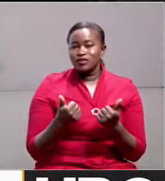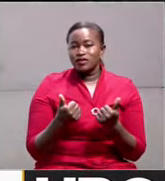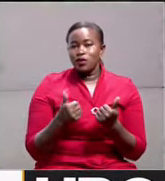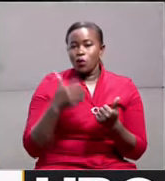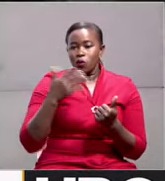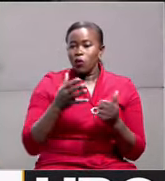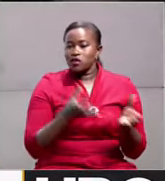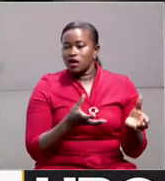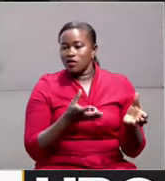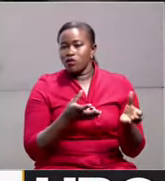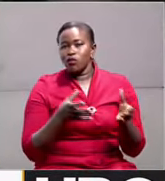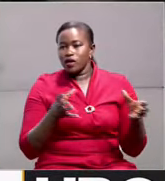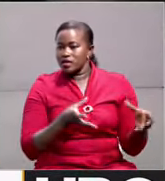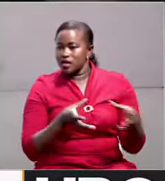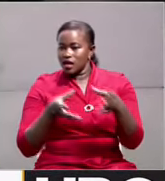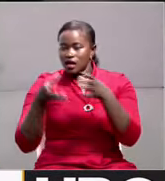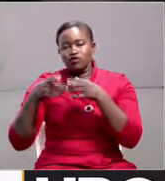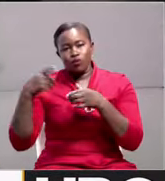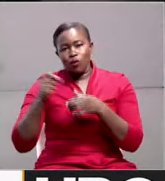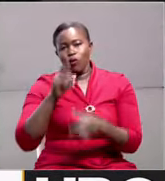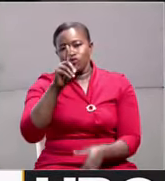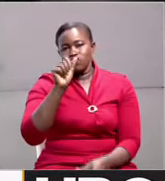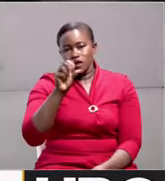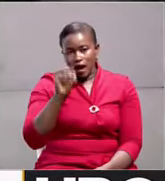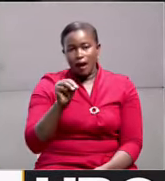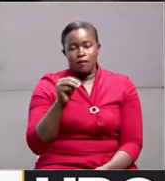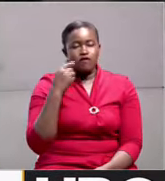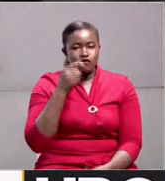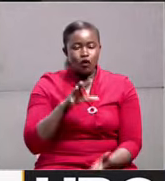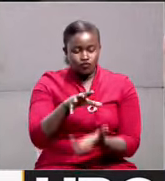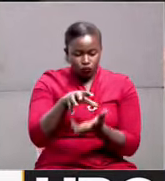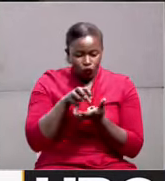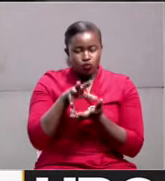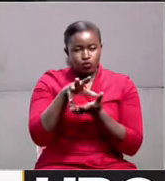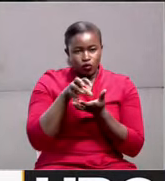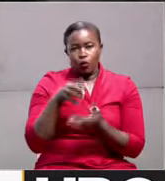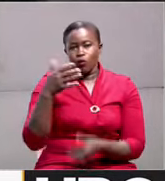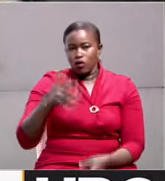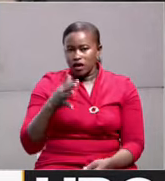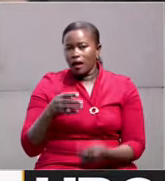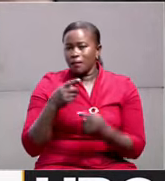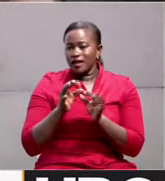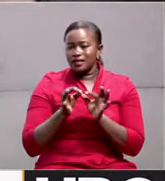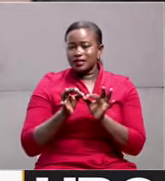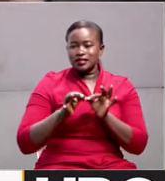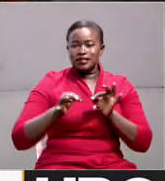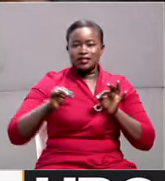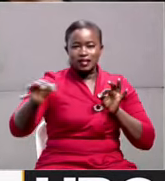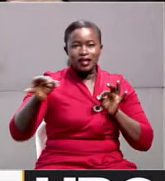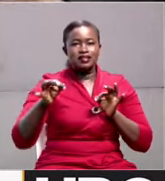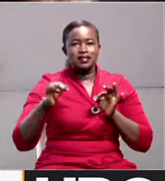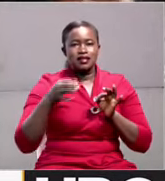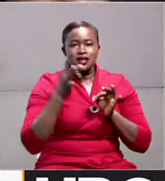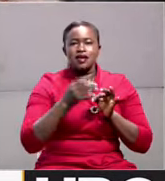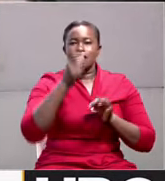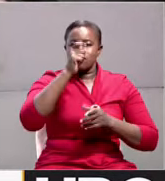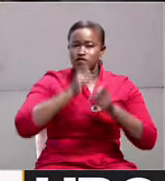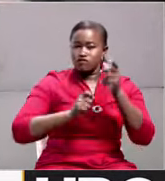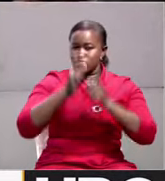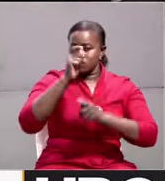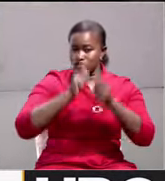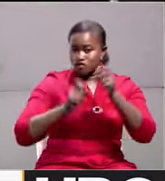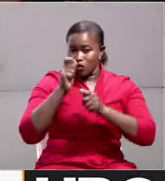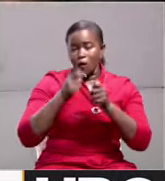ziza kunywa amaizi okwifo owadamu mbwenu oreba ngu egyo distance zikabe nizikamwa kukiraho